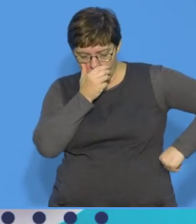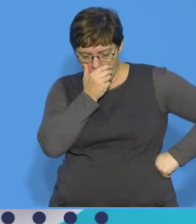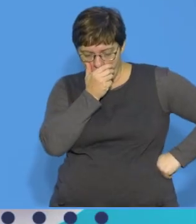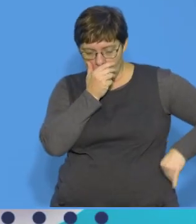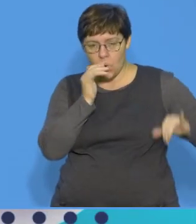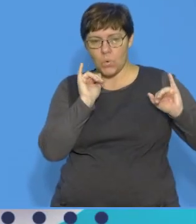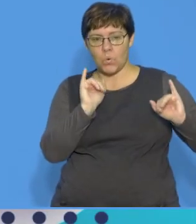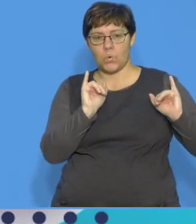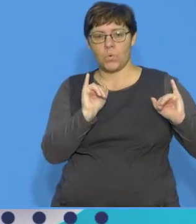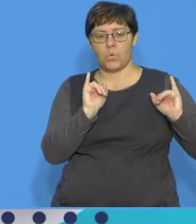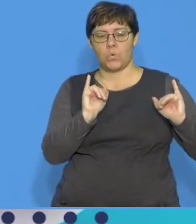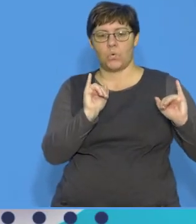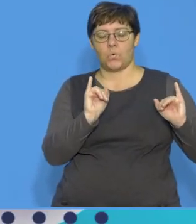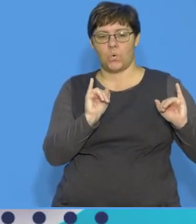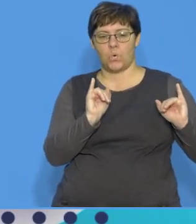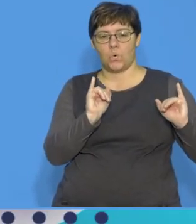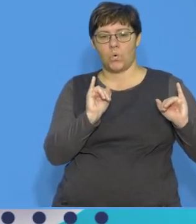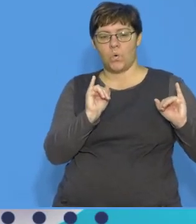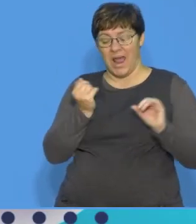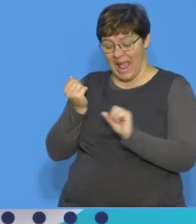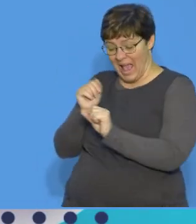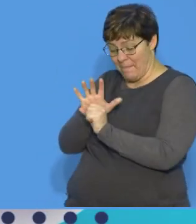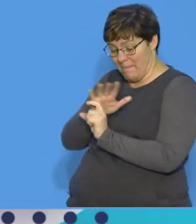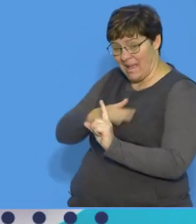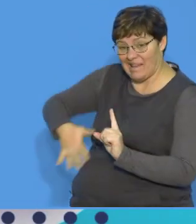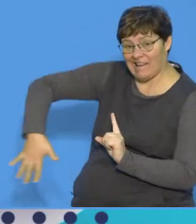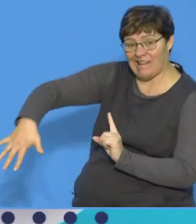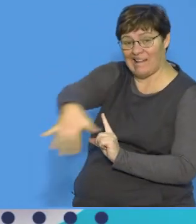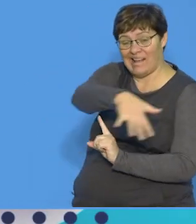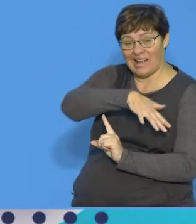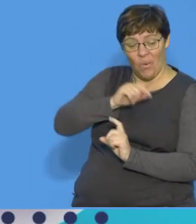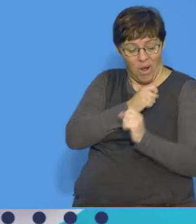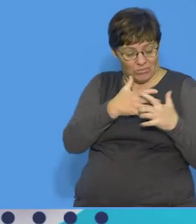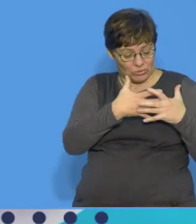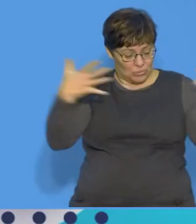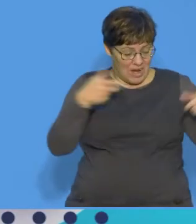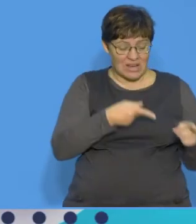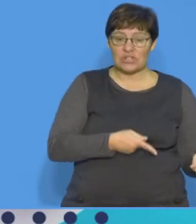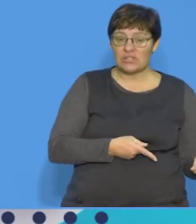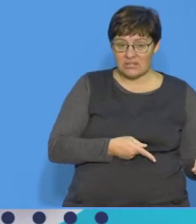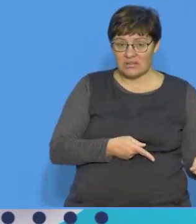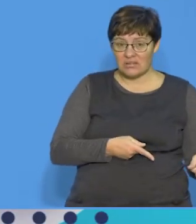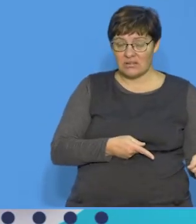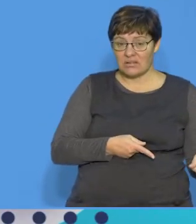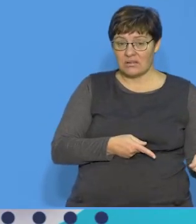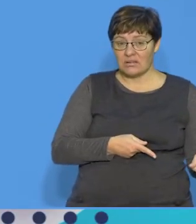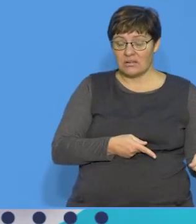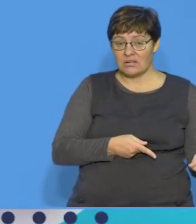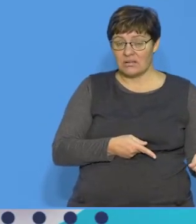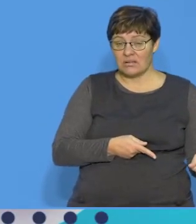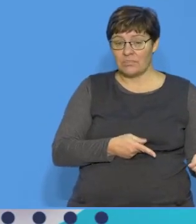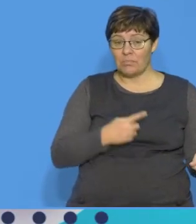oh no, there are terrible consequences of this, there's less and